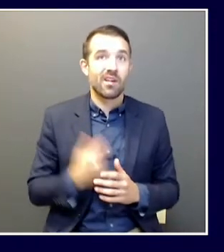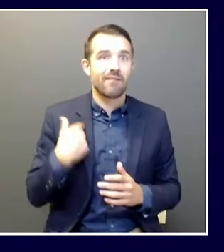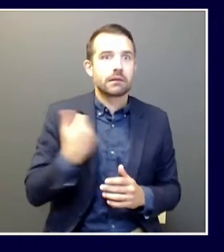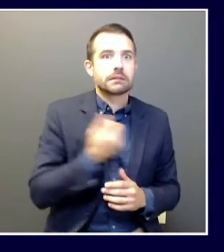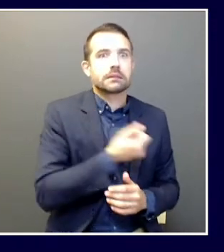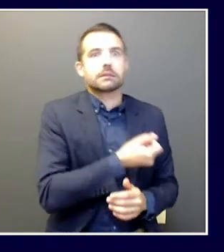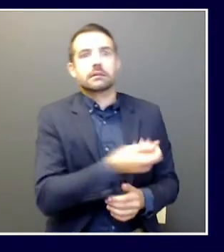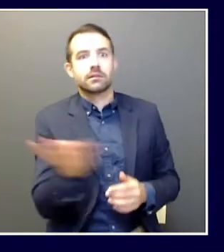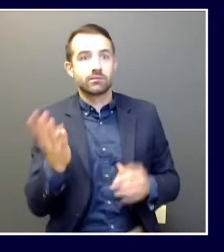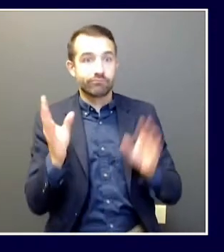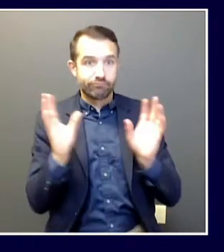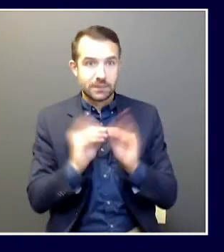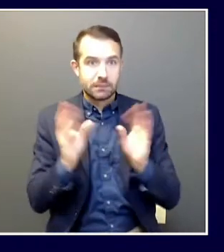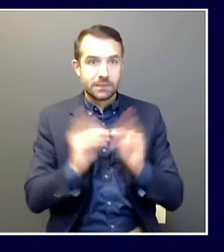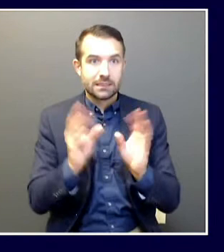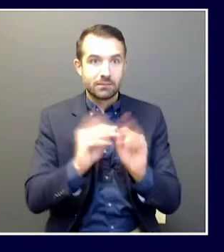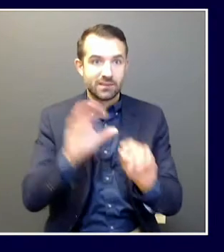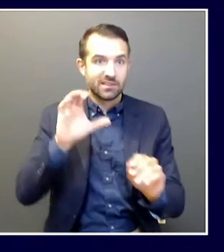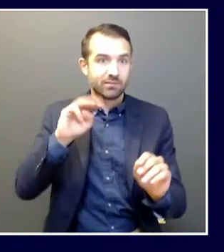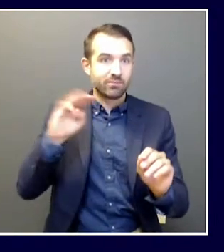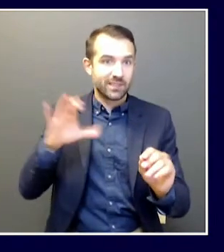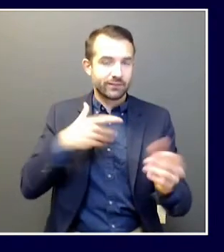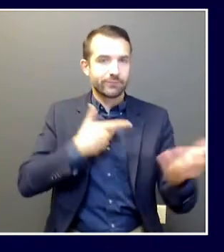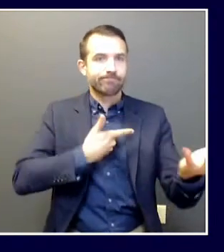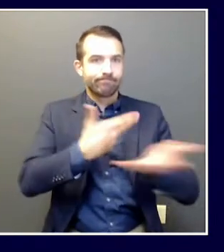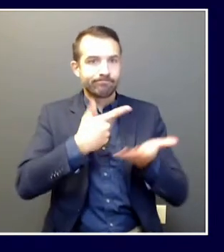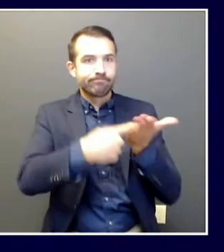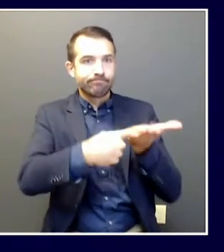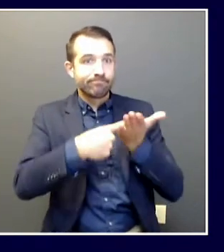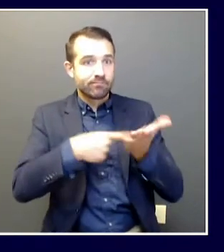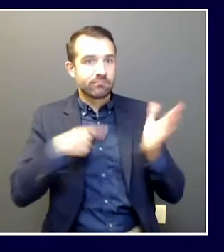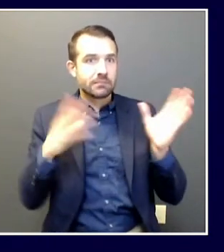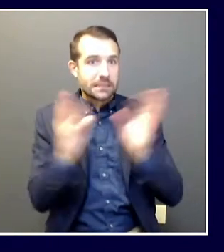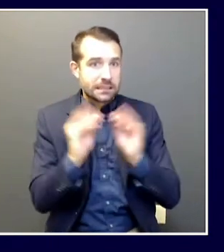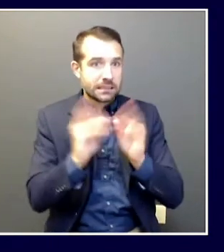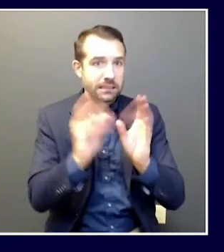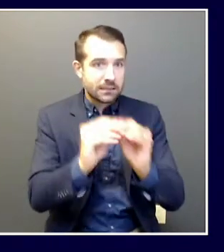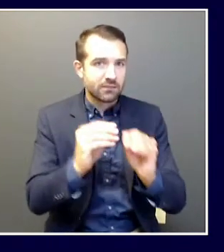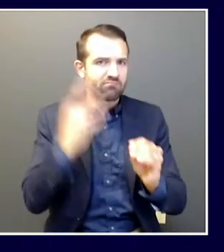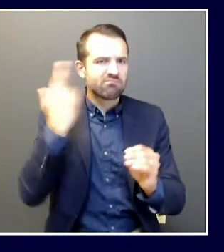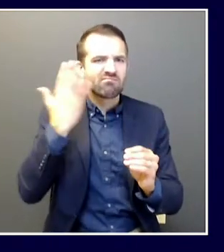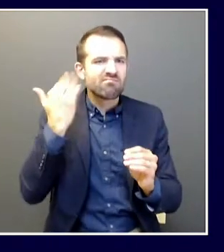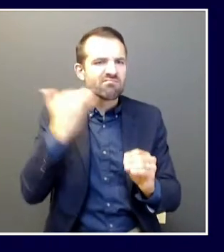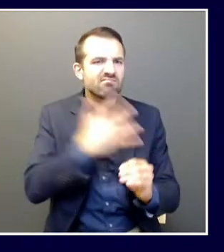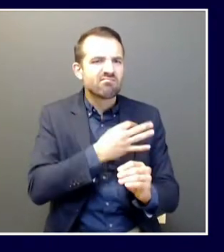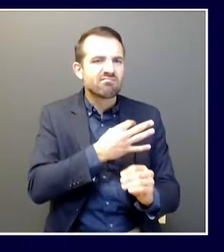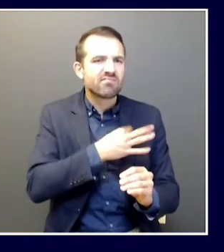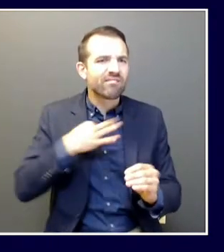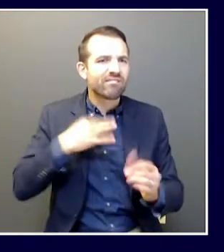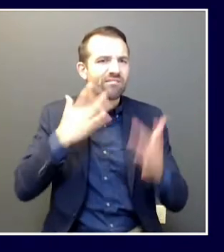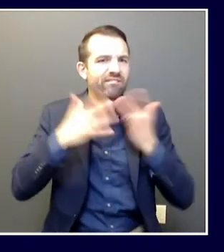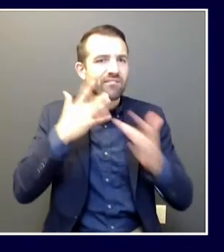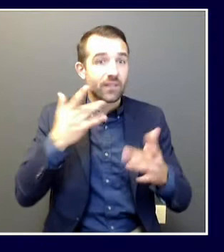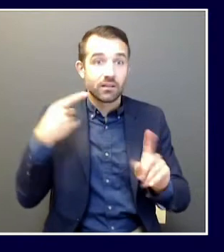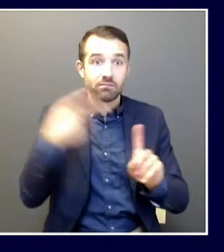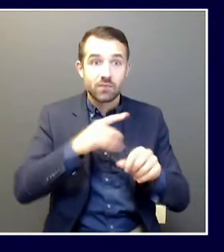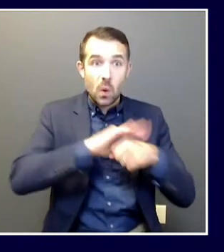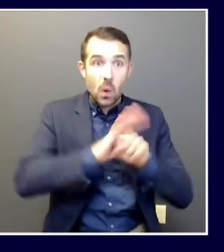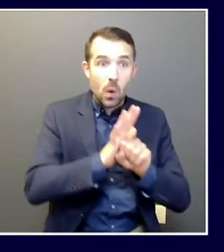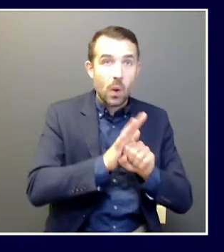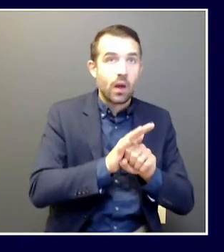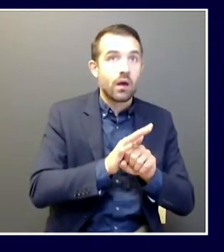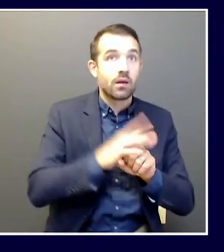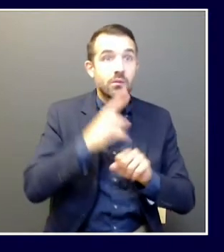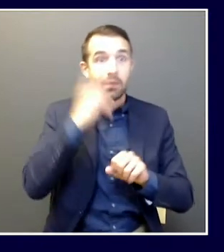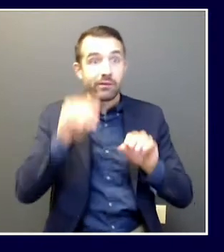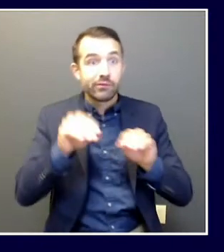not necessarily caused by either an outbreak at the hospital or a large number of COVID-19 cases. It is this wear that